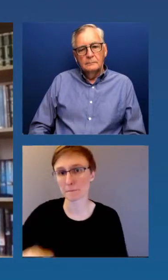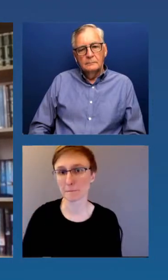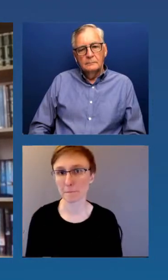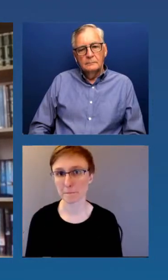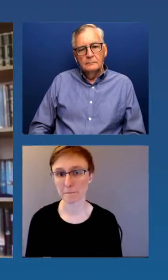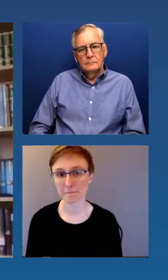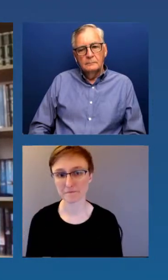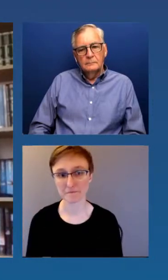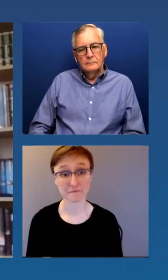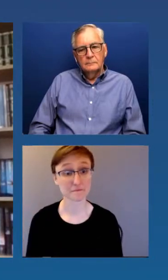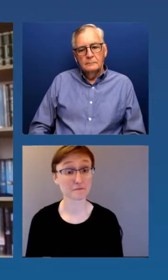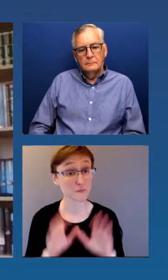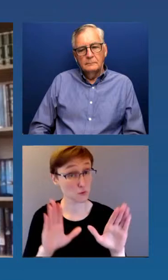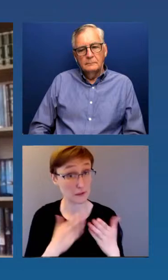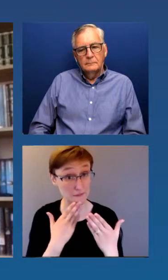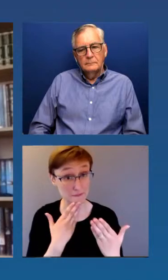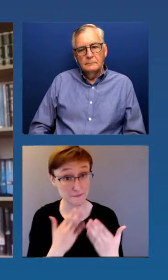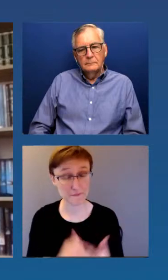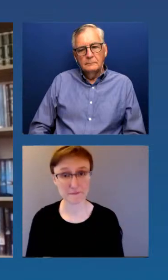Great, thank you very much.